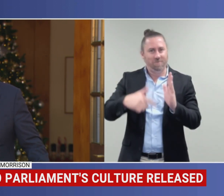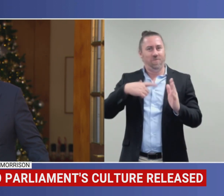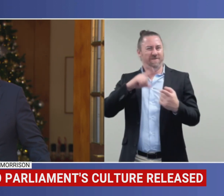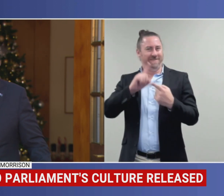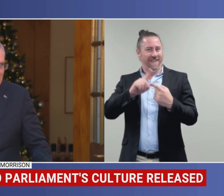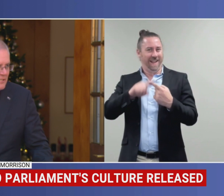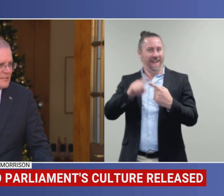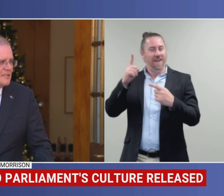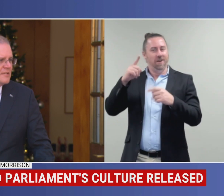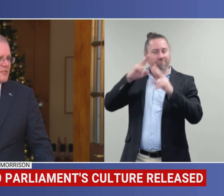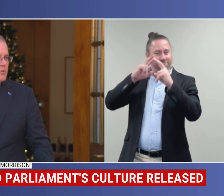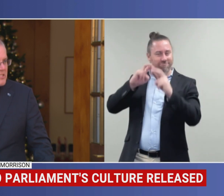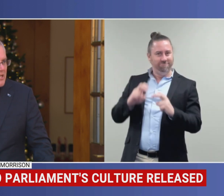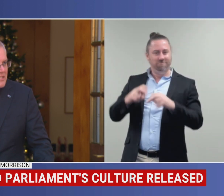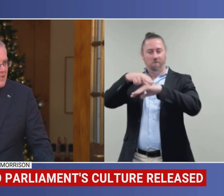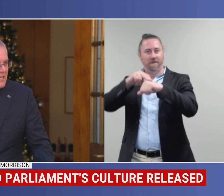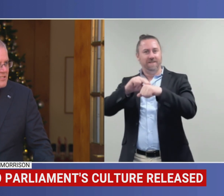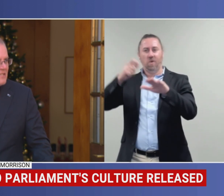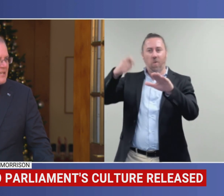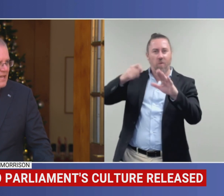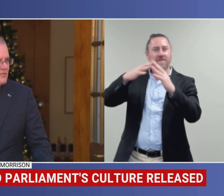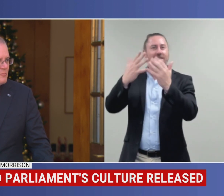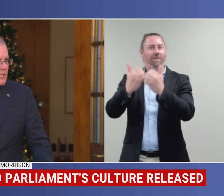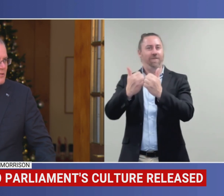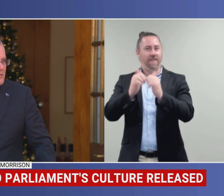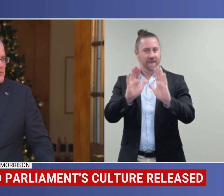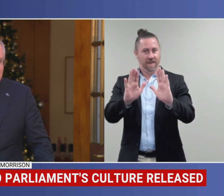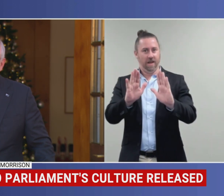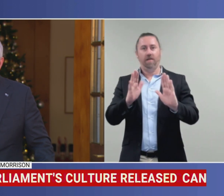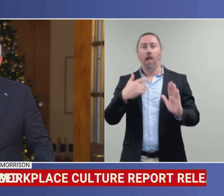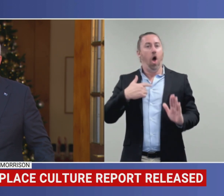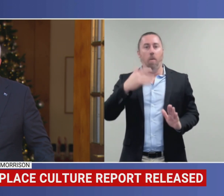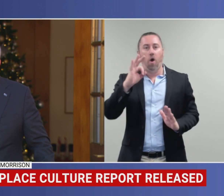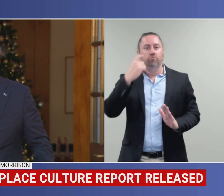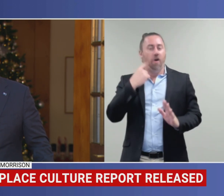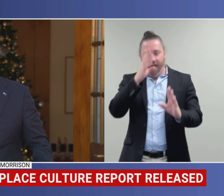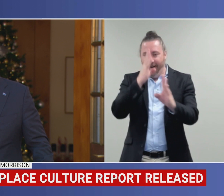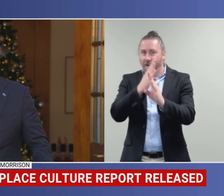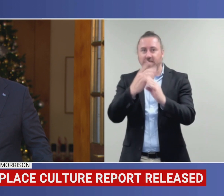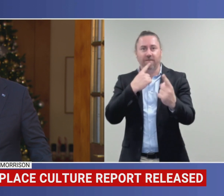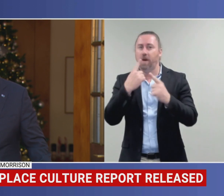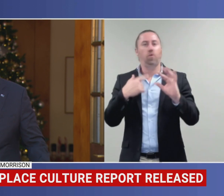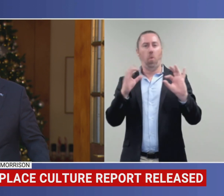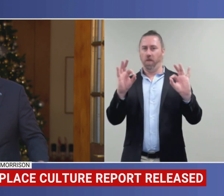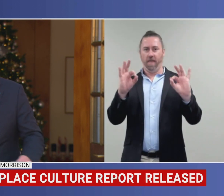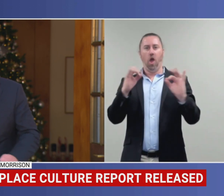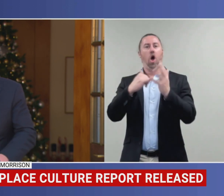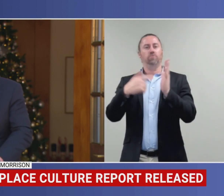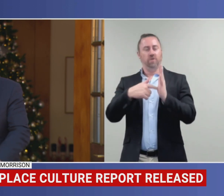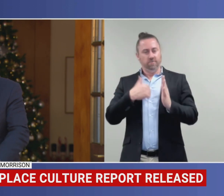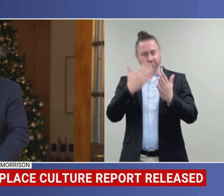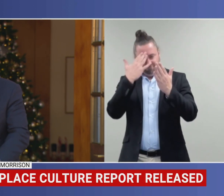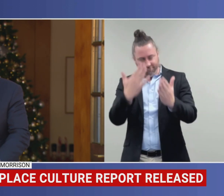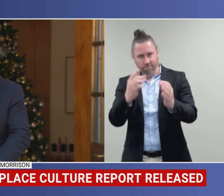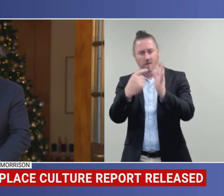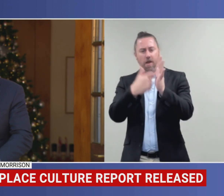matters are currently. So please don't take that as anything other than me seeking to support that proper process. But